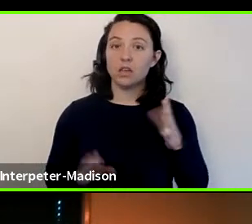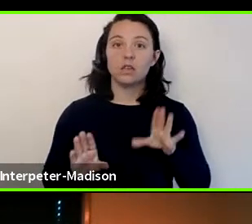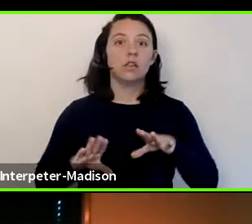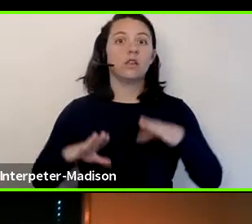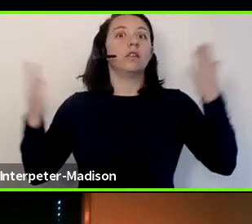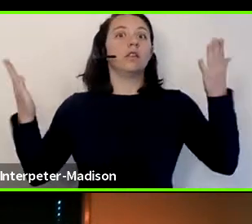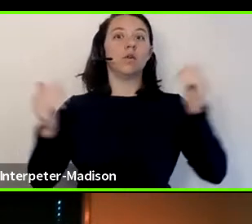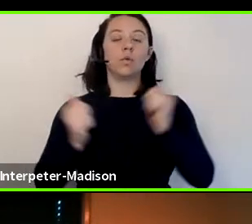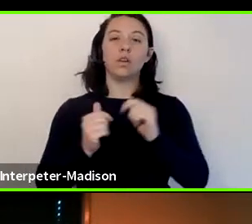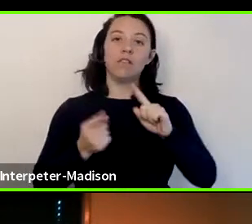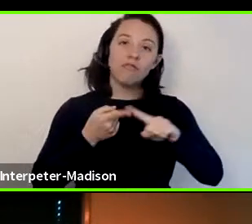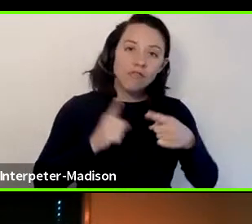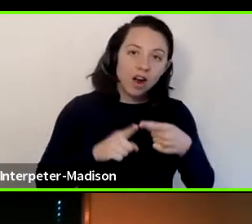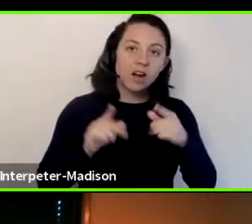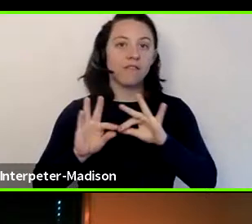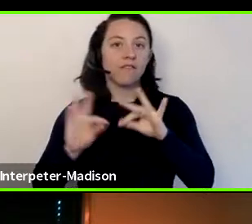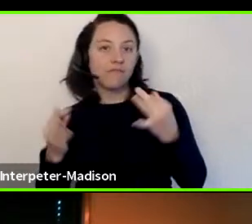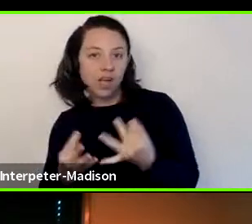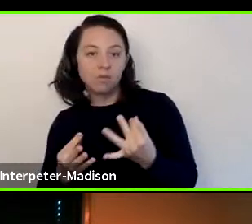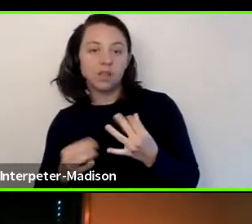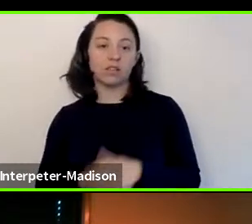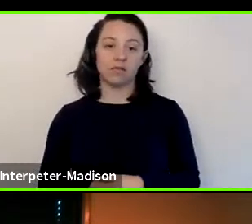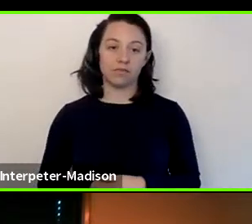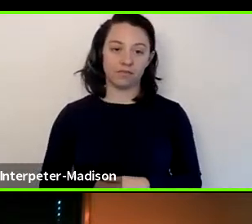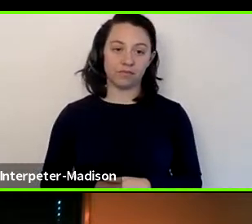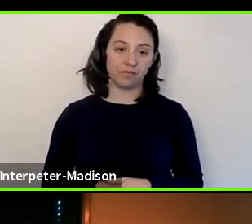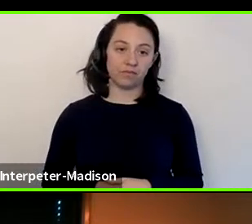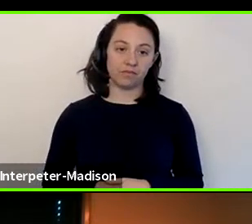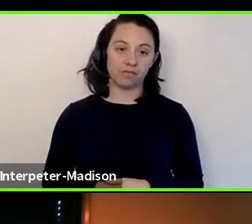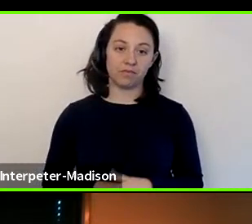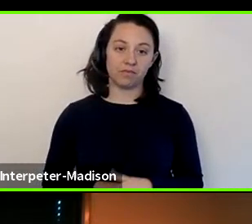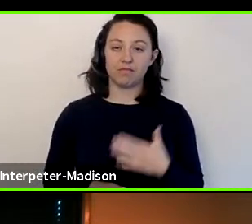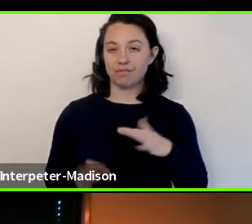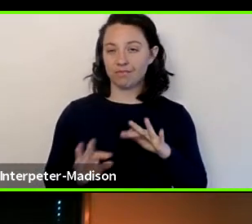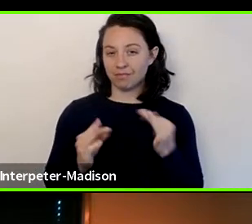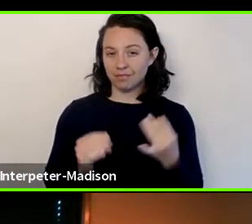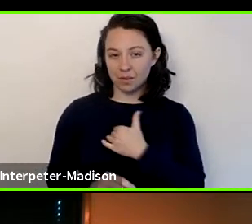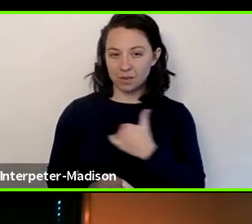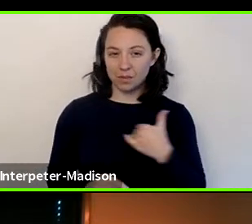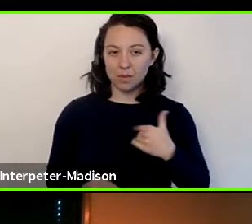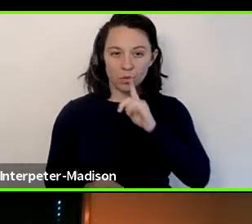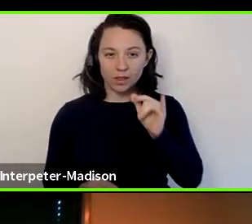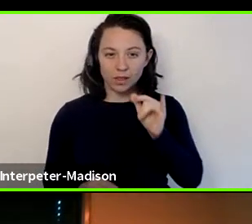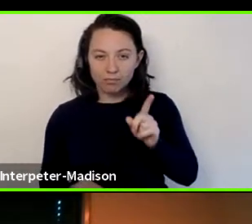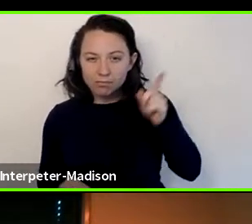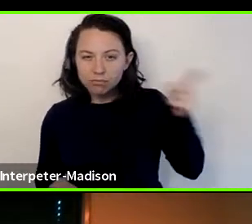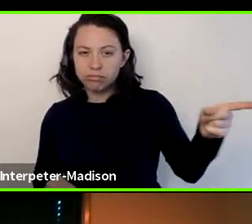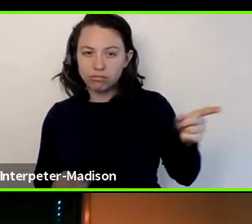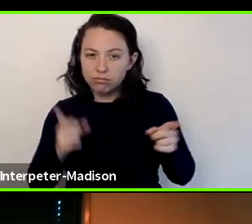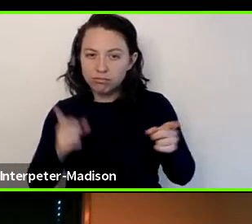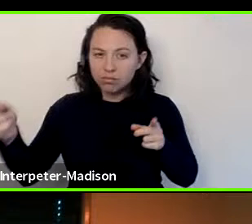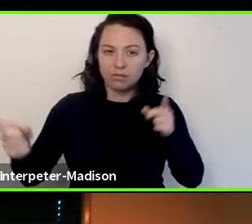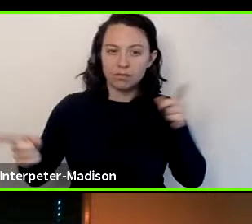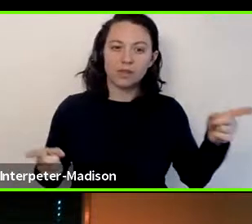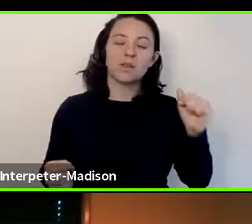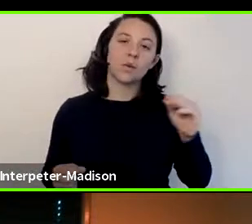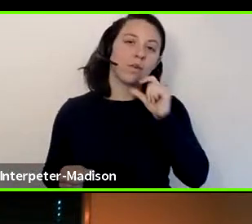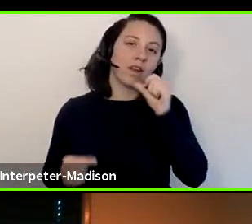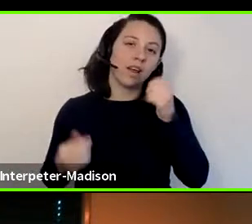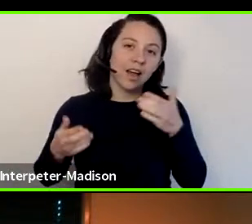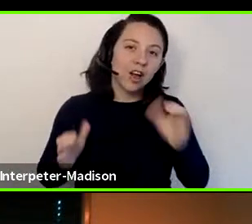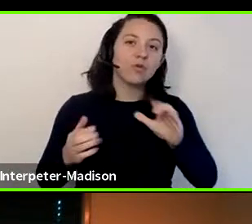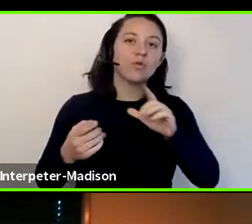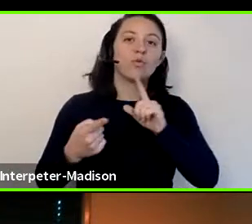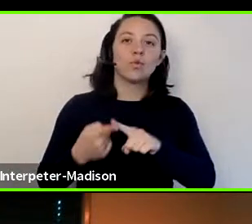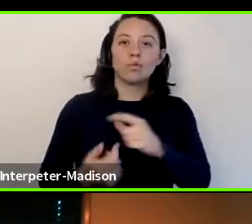and family. My relatives are all very far away on the other side of the country, so I haven't had a chance to really hug them yet. But I